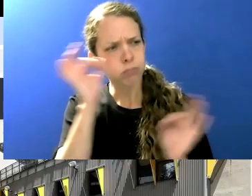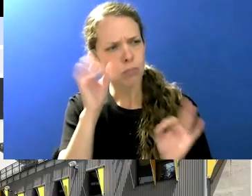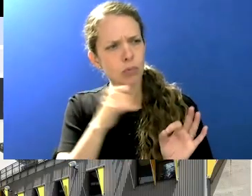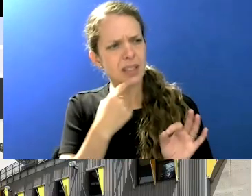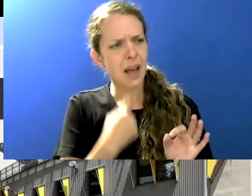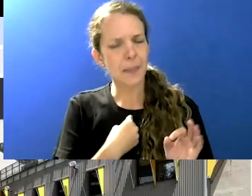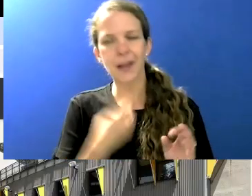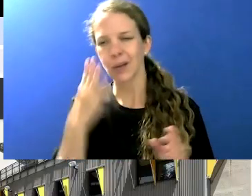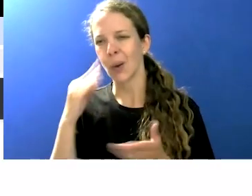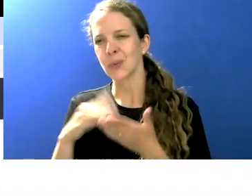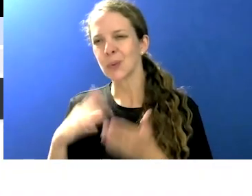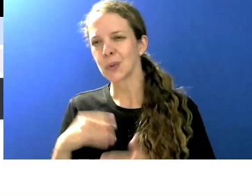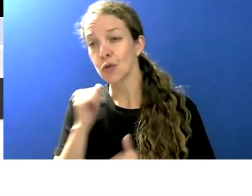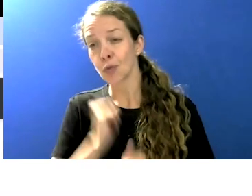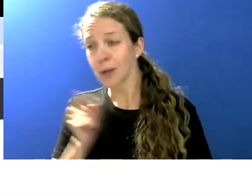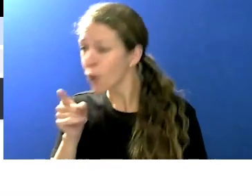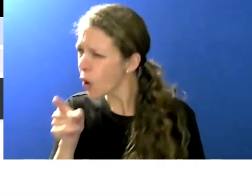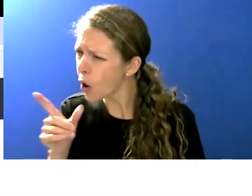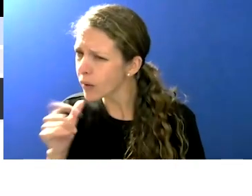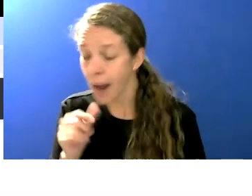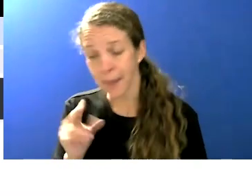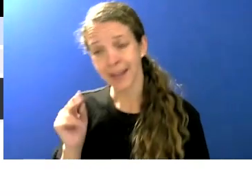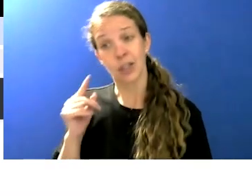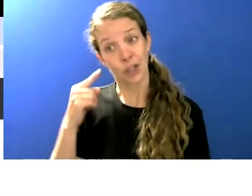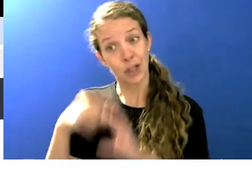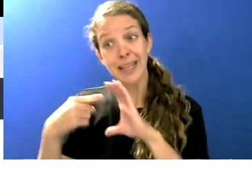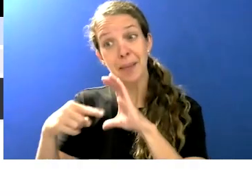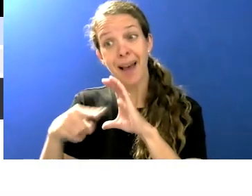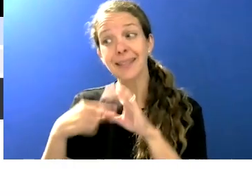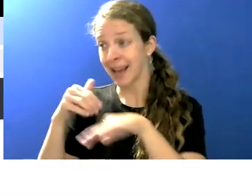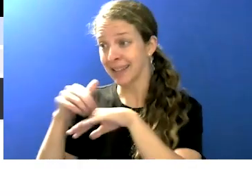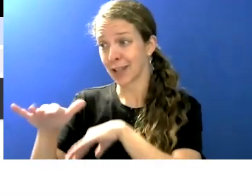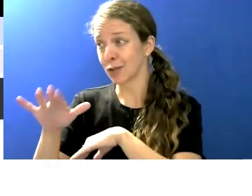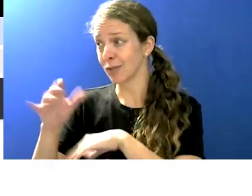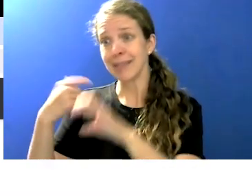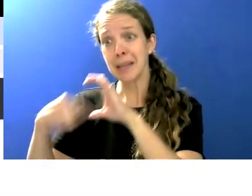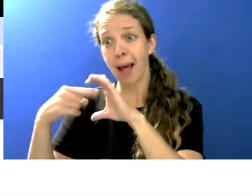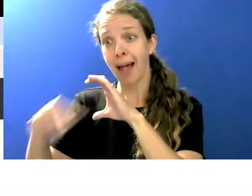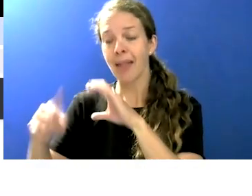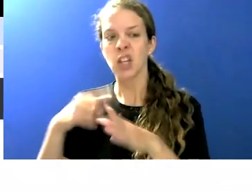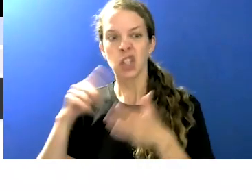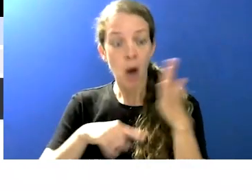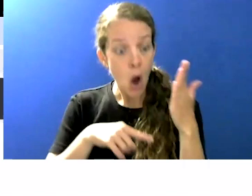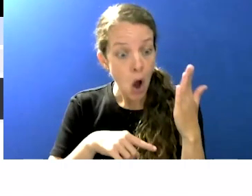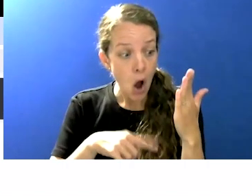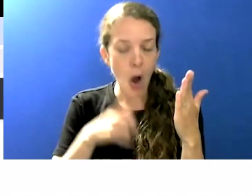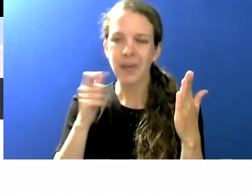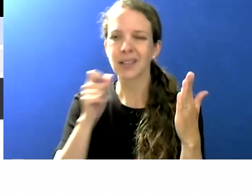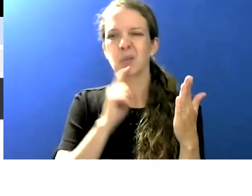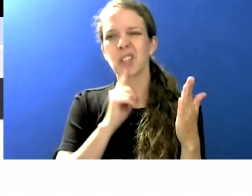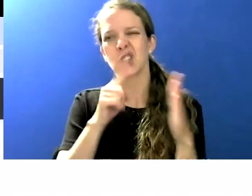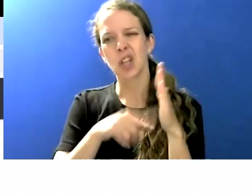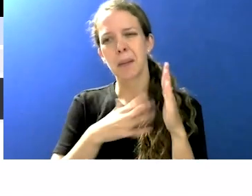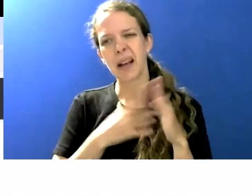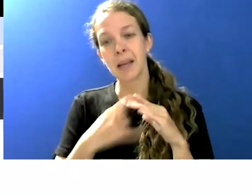know how those students try to call us out on it. I'm like, hey, just check your emails. I probably sent an email about it. And then they do, and they're like, oh, it's because I don't really check it. I'm